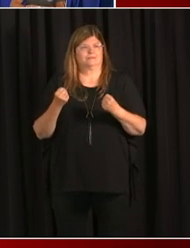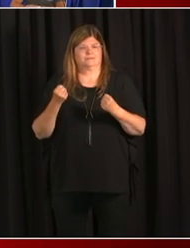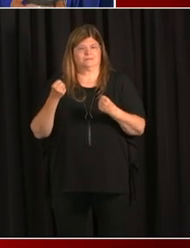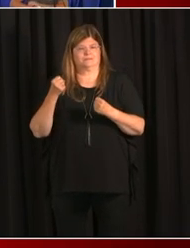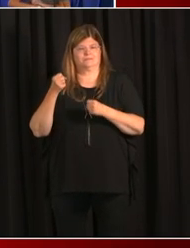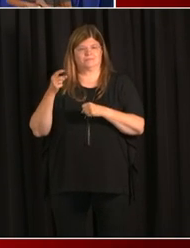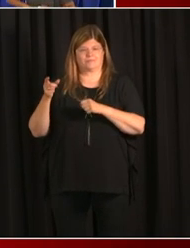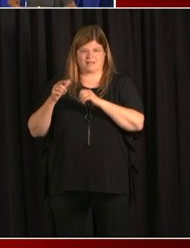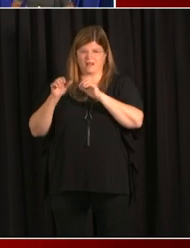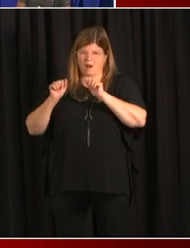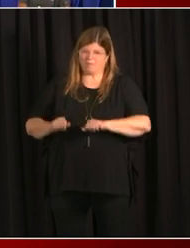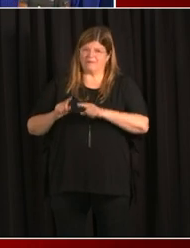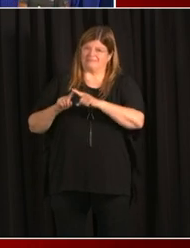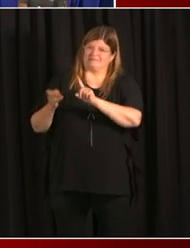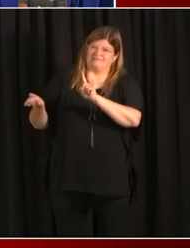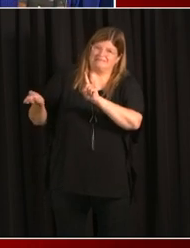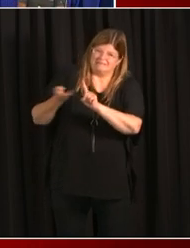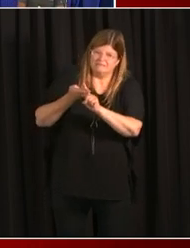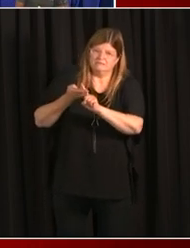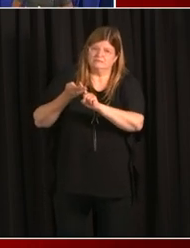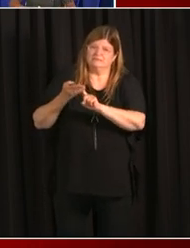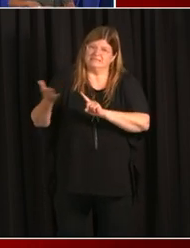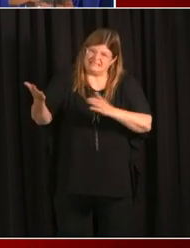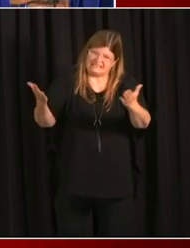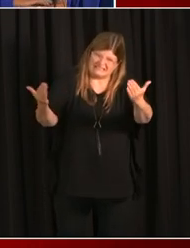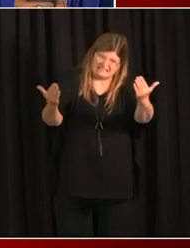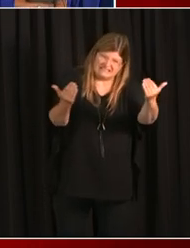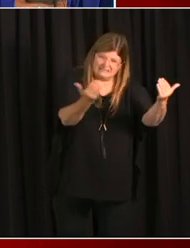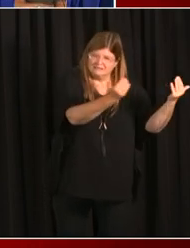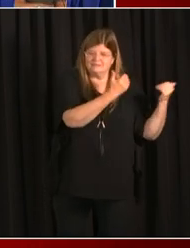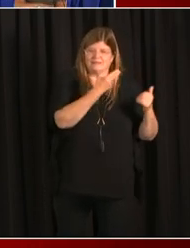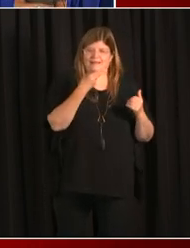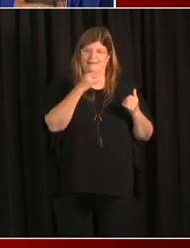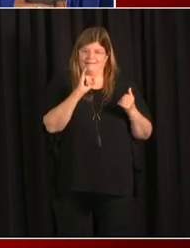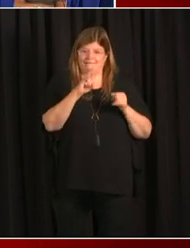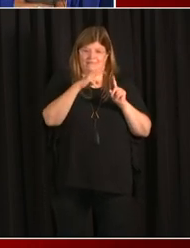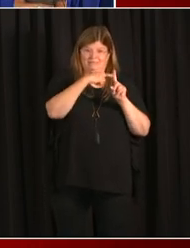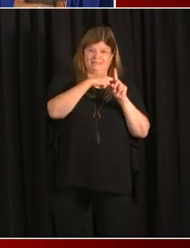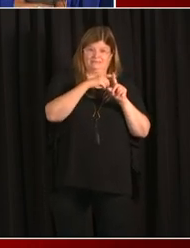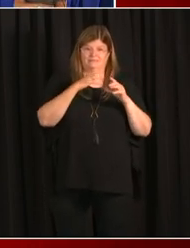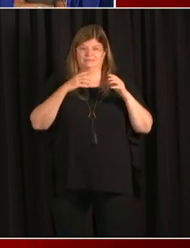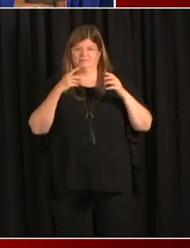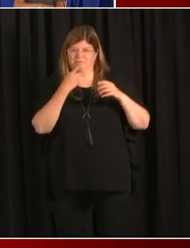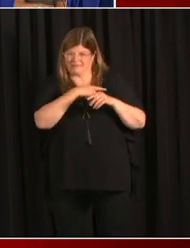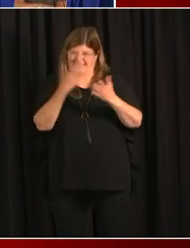get people to know their HIV status and get people into treatment, get people PrEP when they need it?